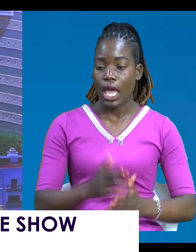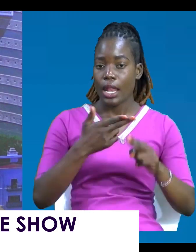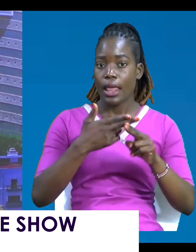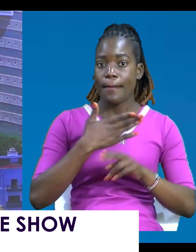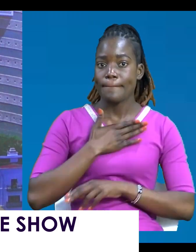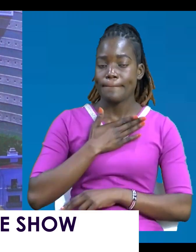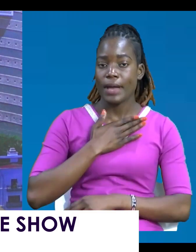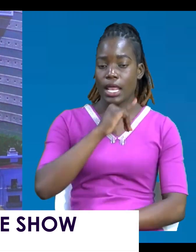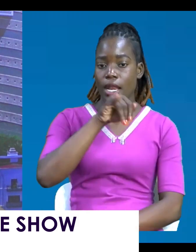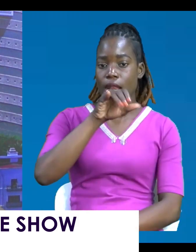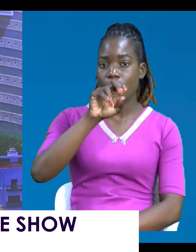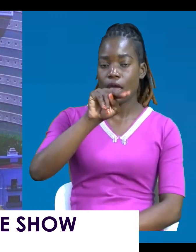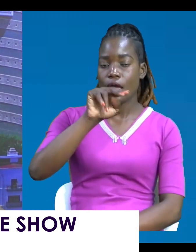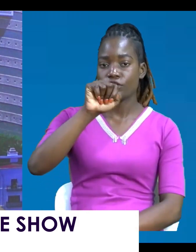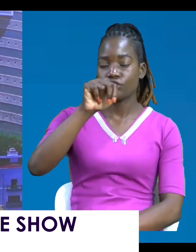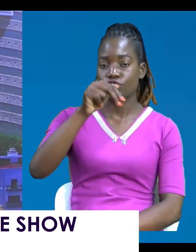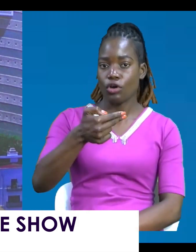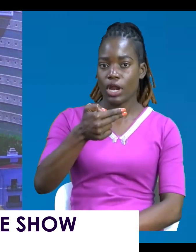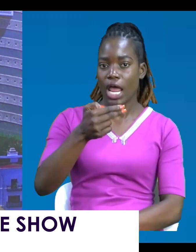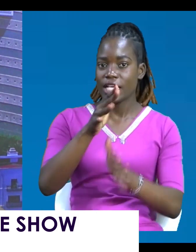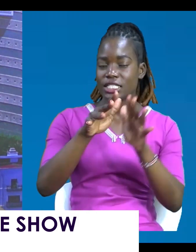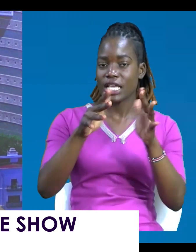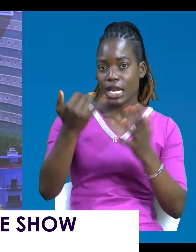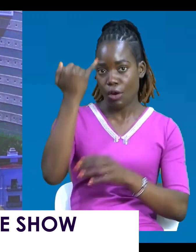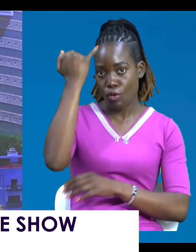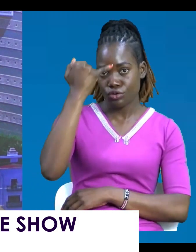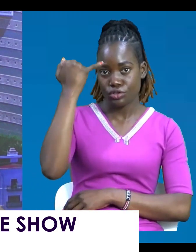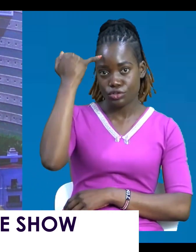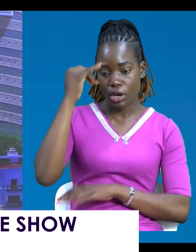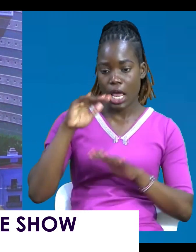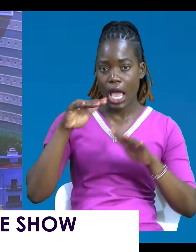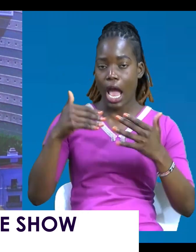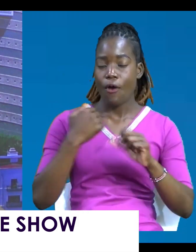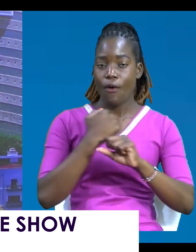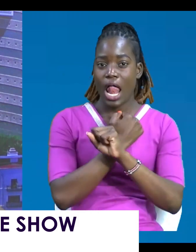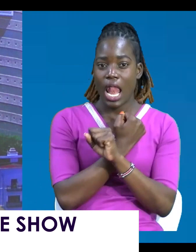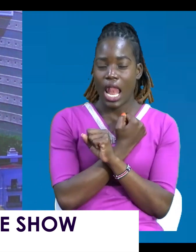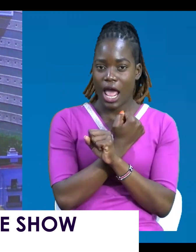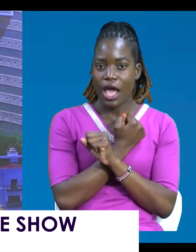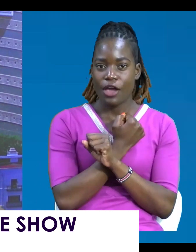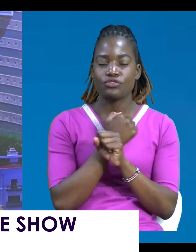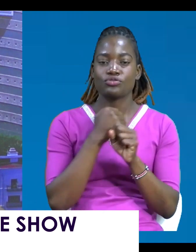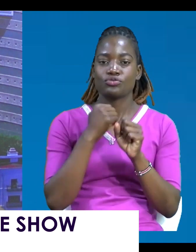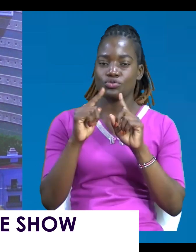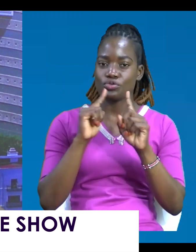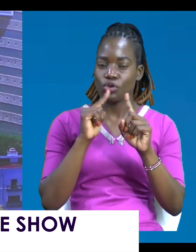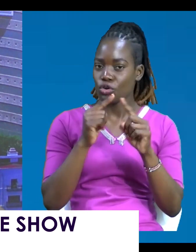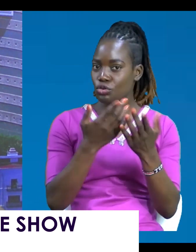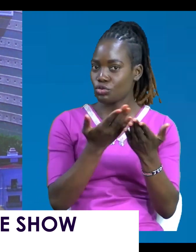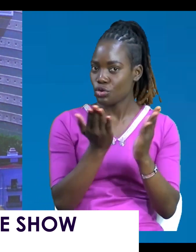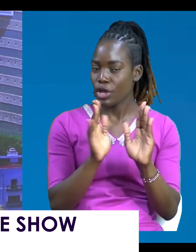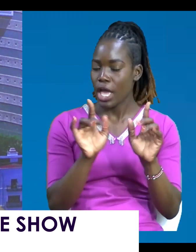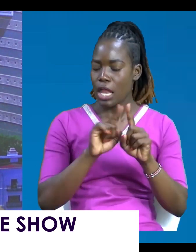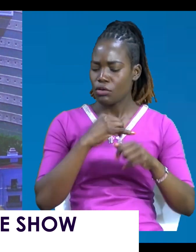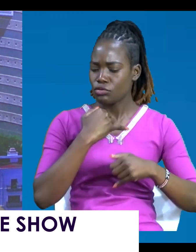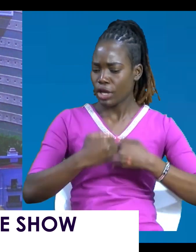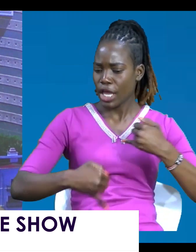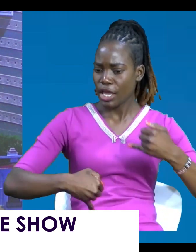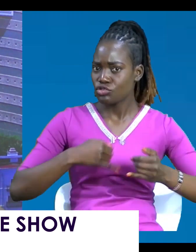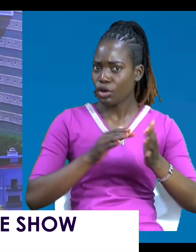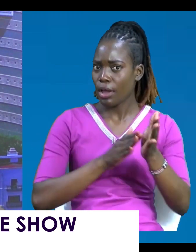my name is Jonah Simba. Oh, how I love coming to your screens. How I